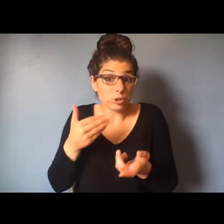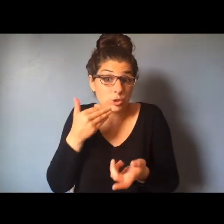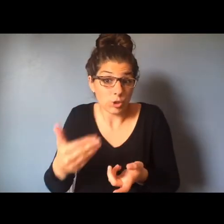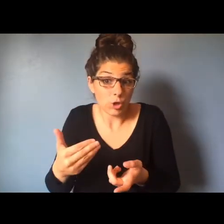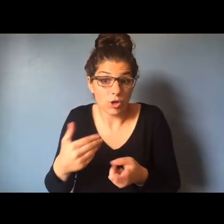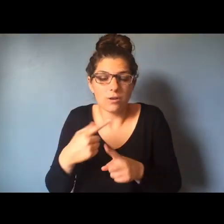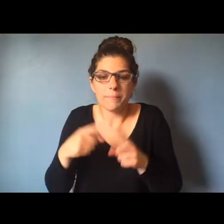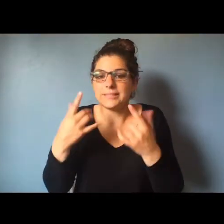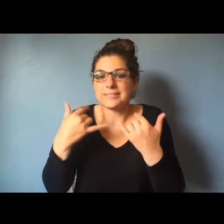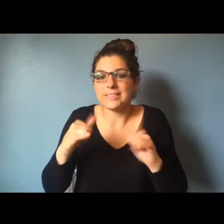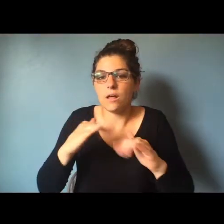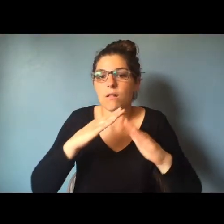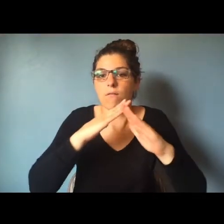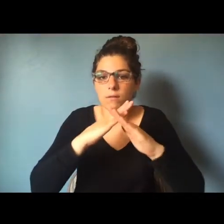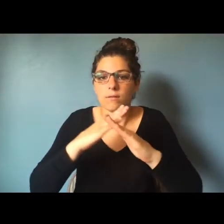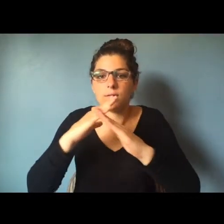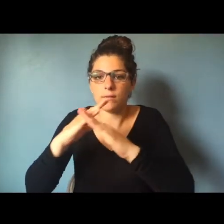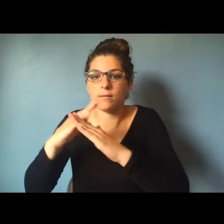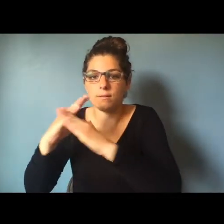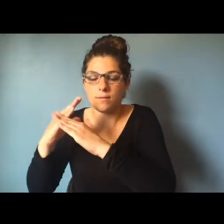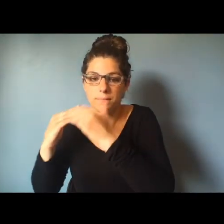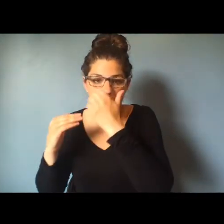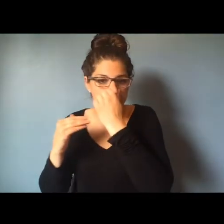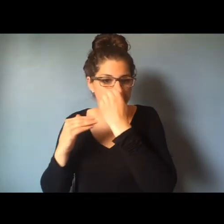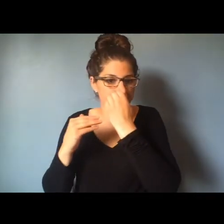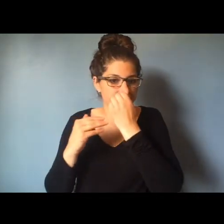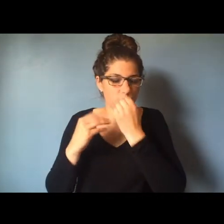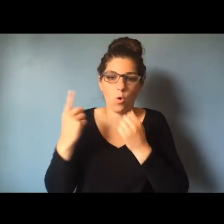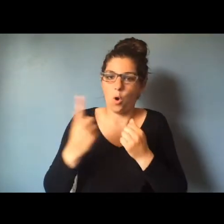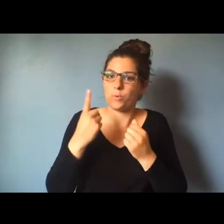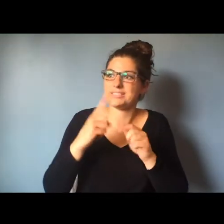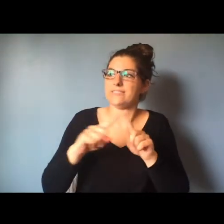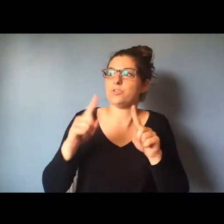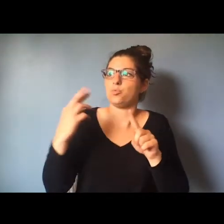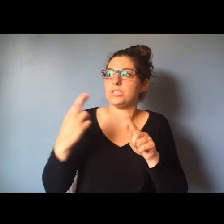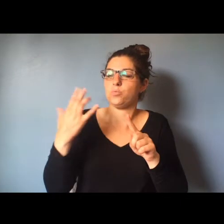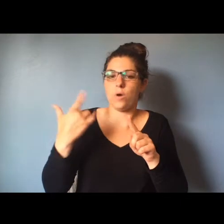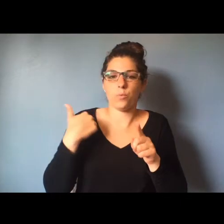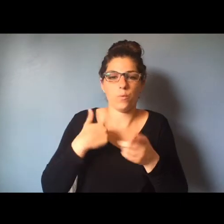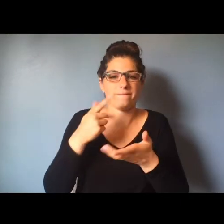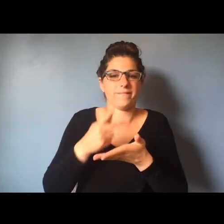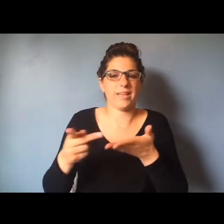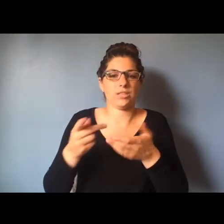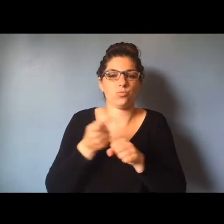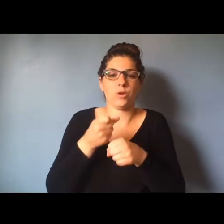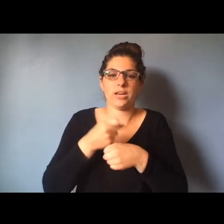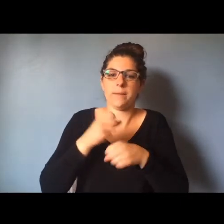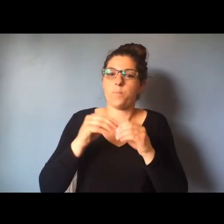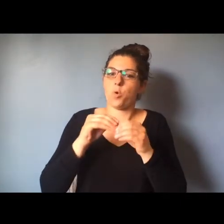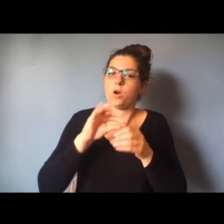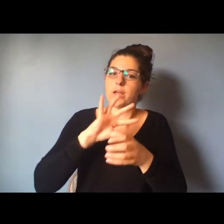was just always different reasons why we were kind of failing in creating a more inclusive lifestyle for me personally. But the